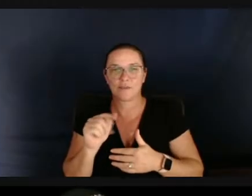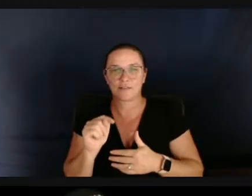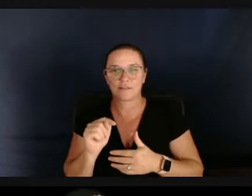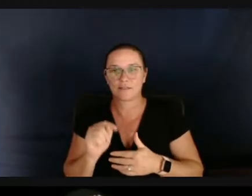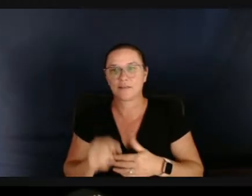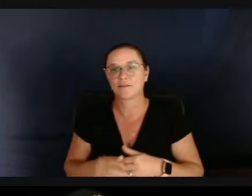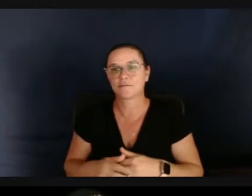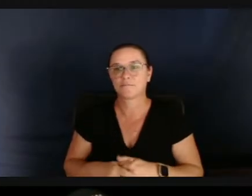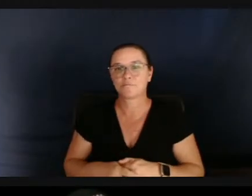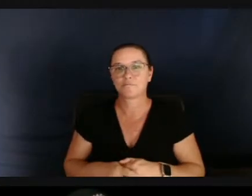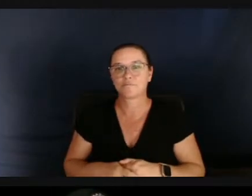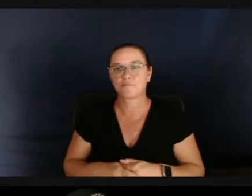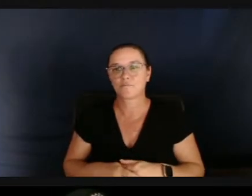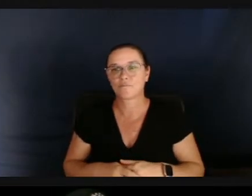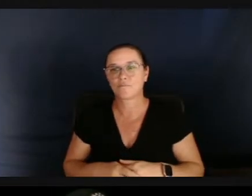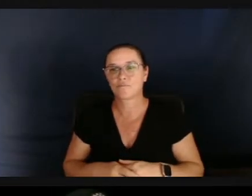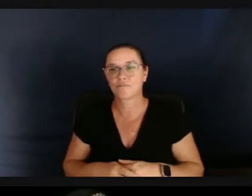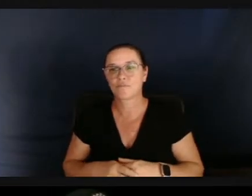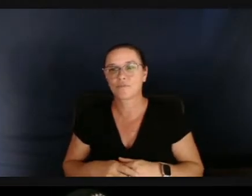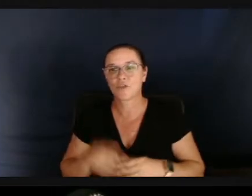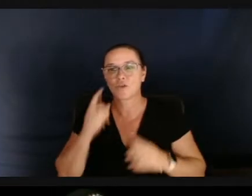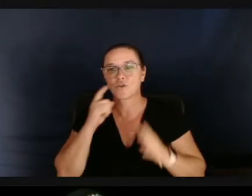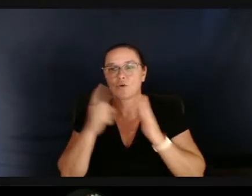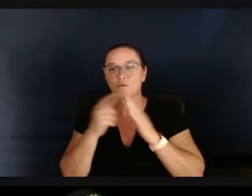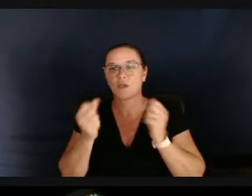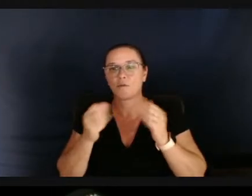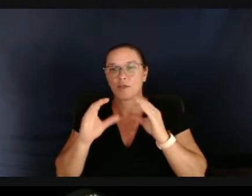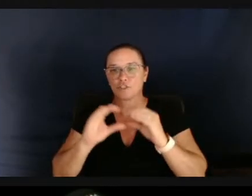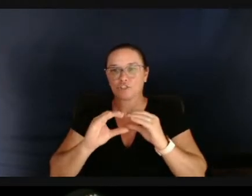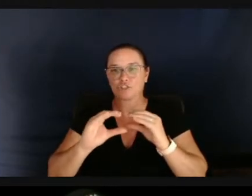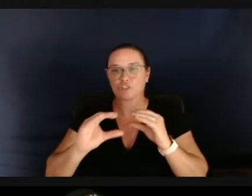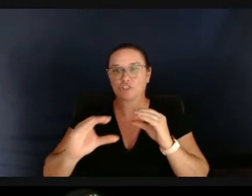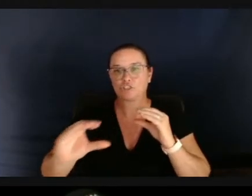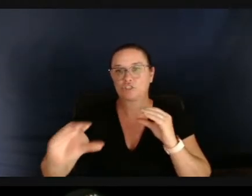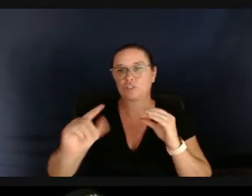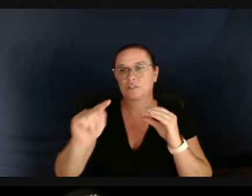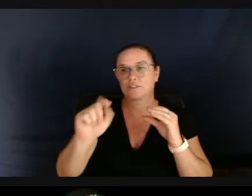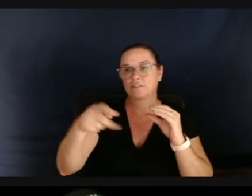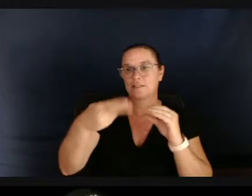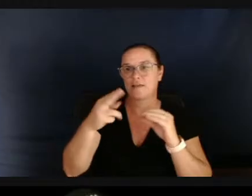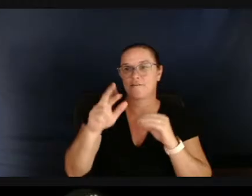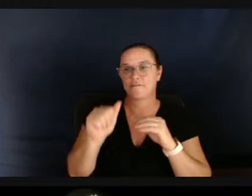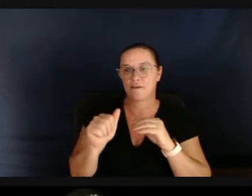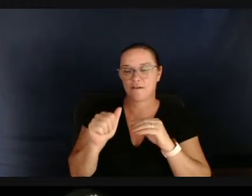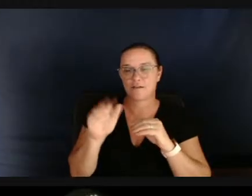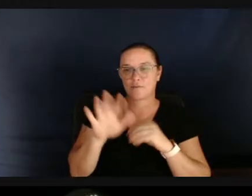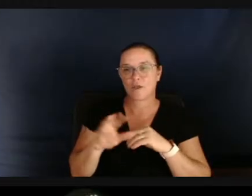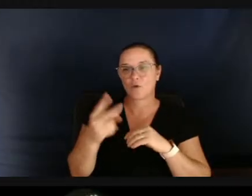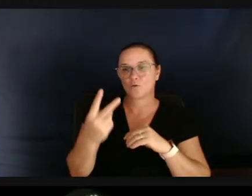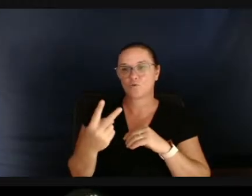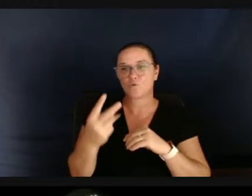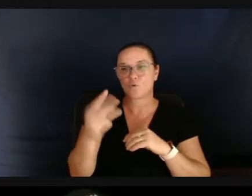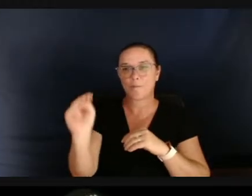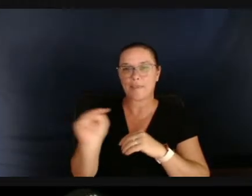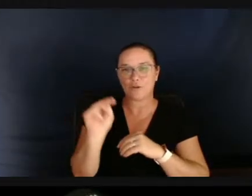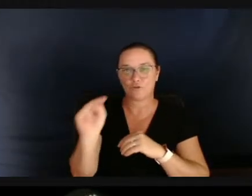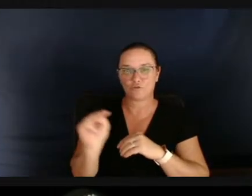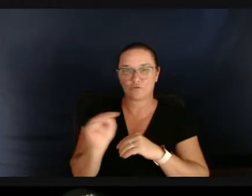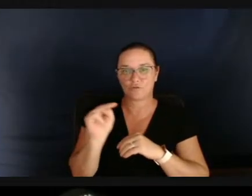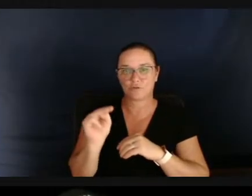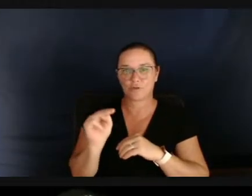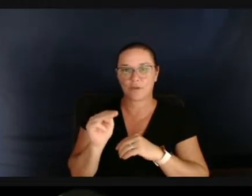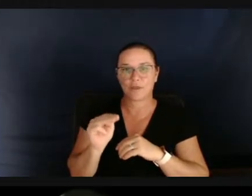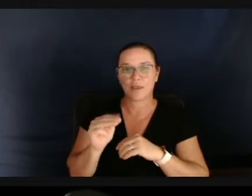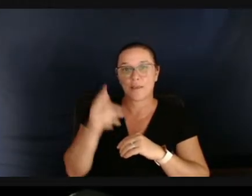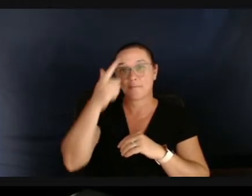They're noting how much tephra is falling on this downwind side, up to 2 yards or 2 meters in this area. But because the USGS is